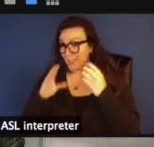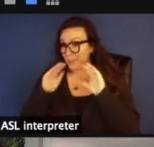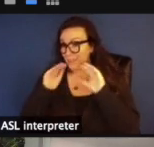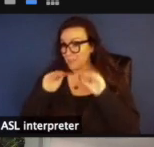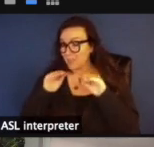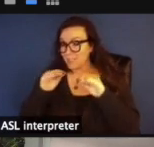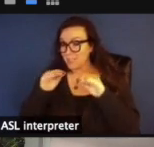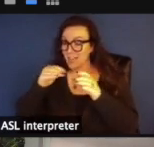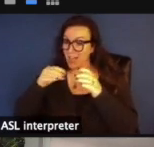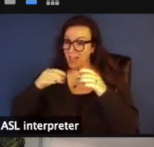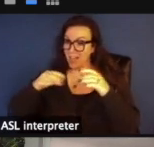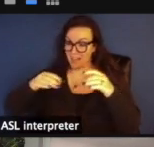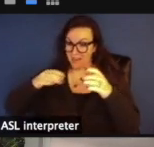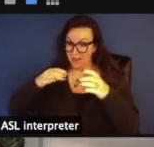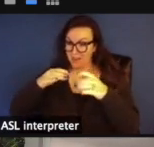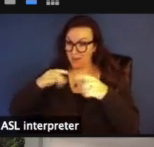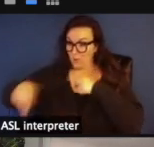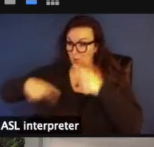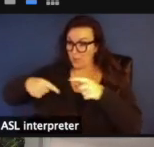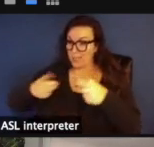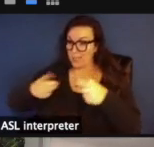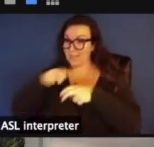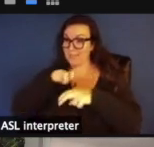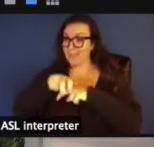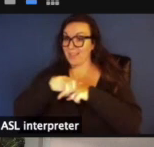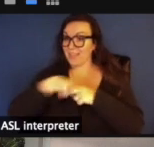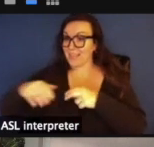And you put it on, and then you wipe it off.